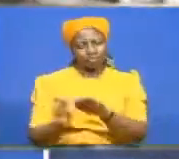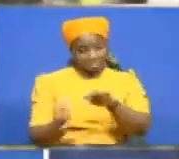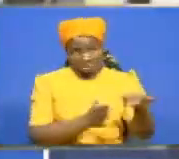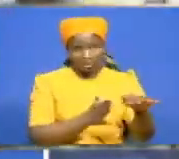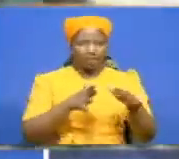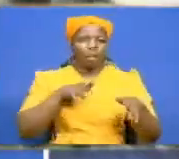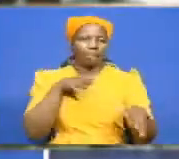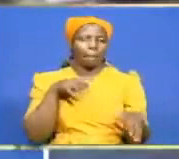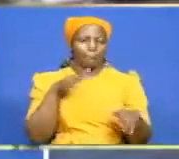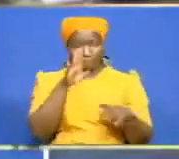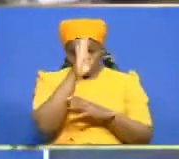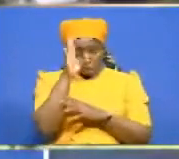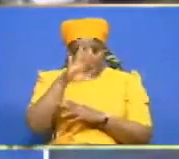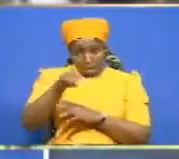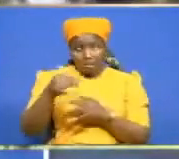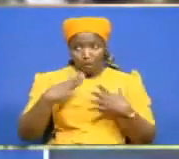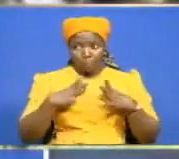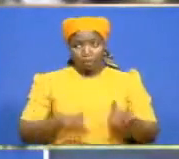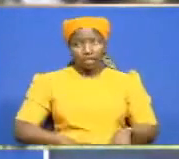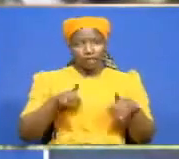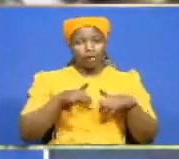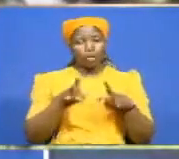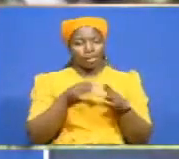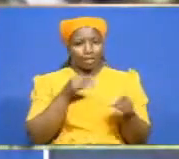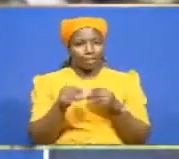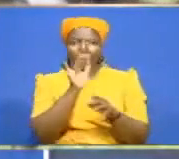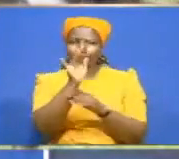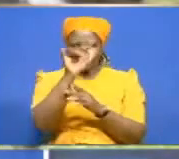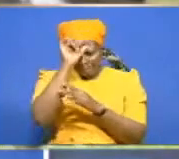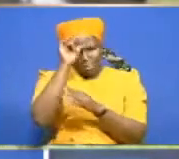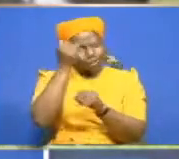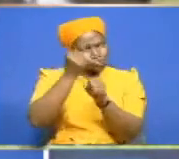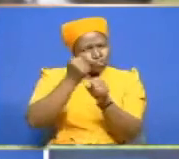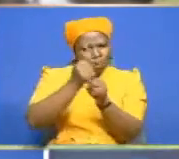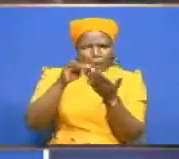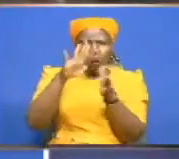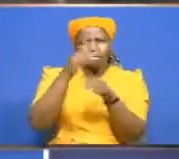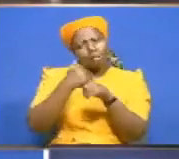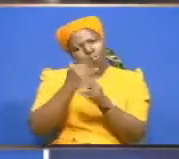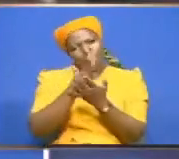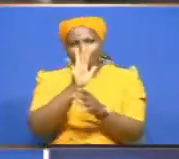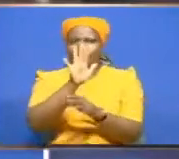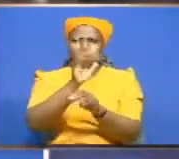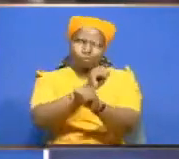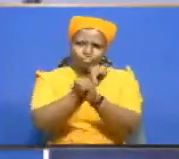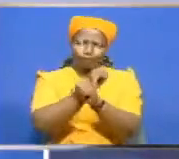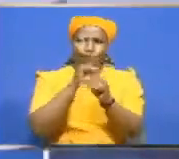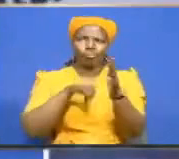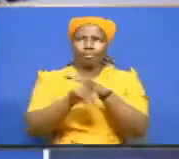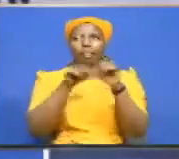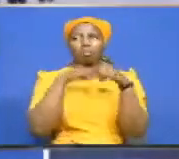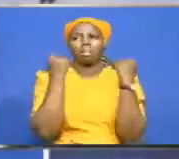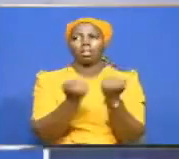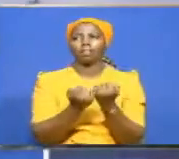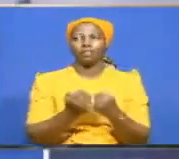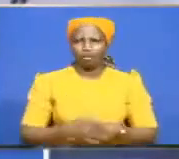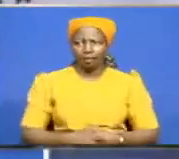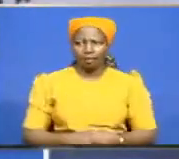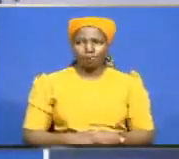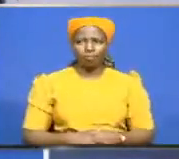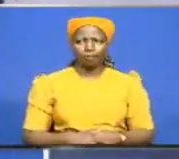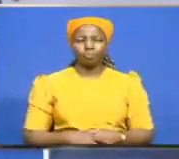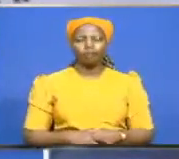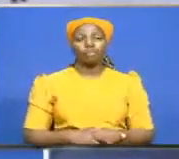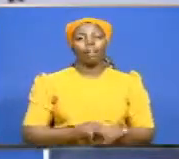County, persons living with disabilities urge the government to do more in ensuring their protection in the society.